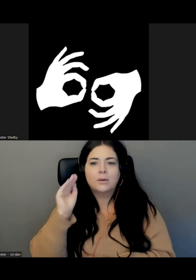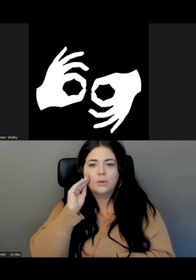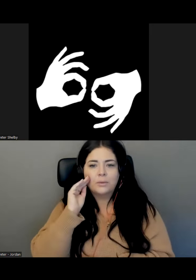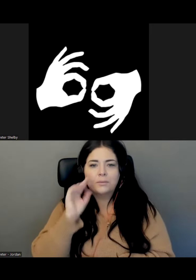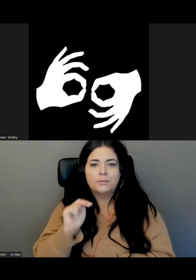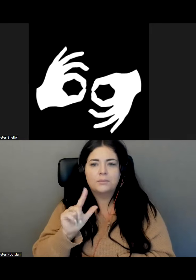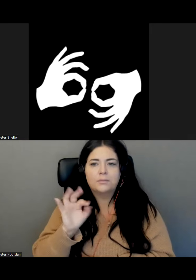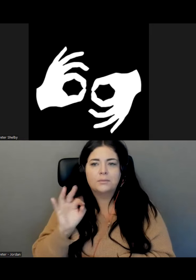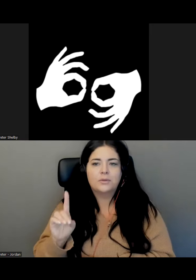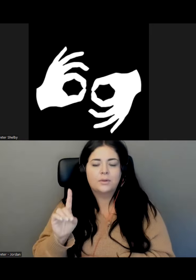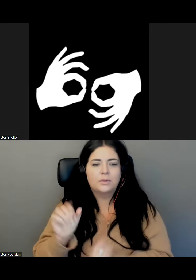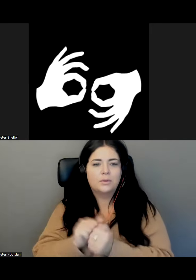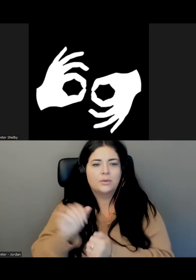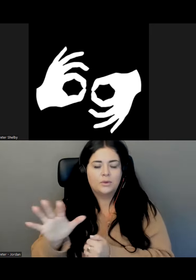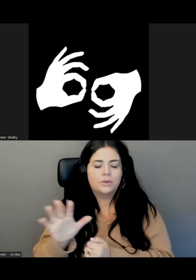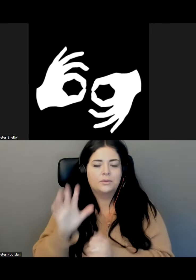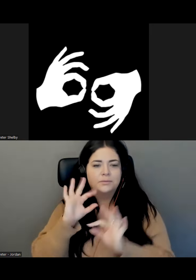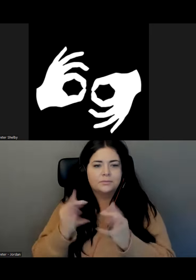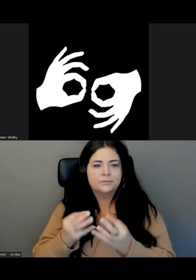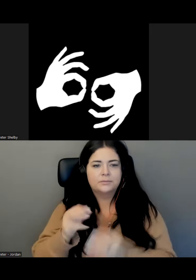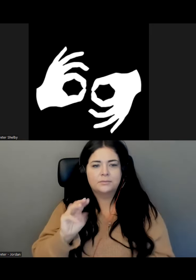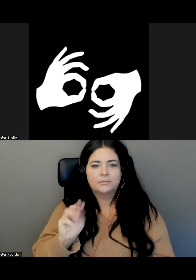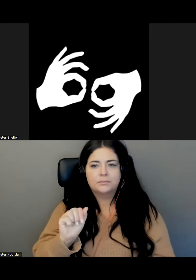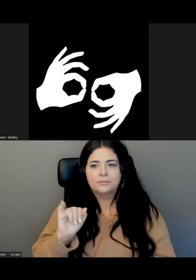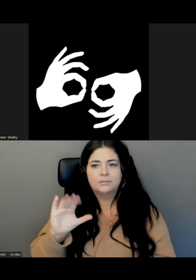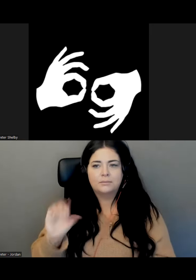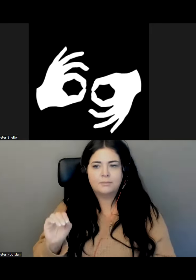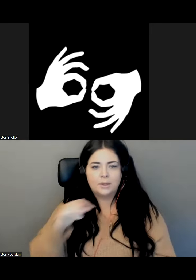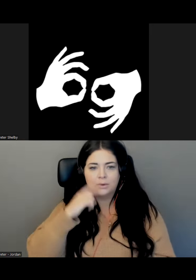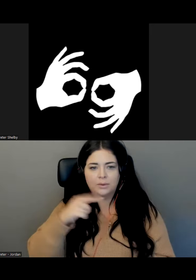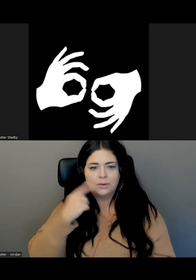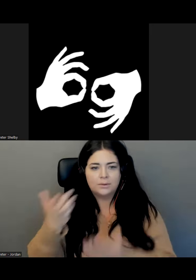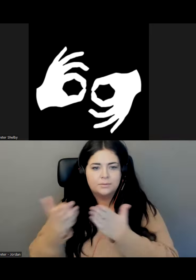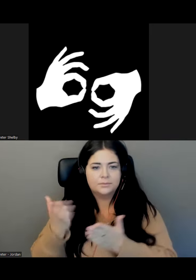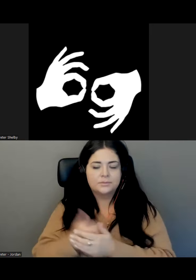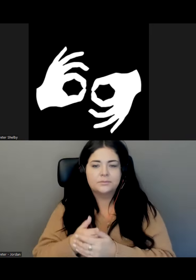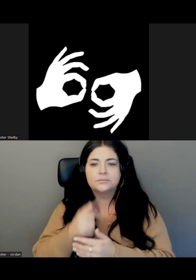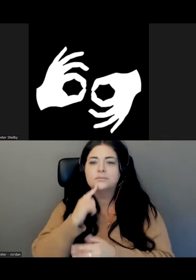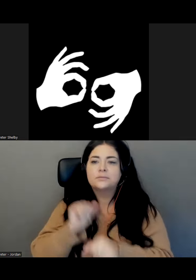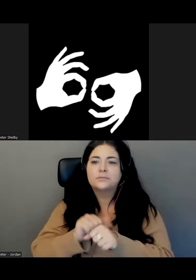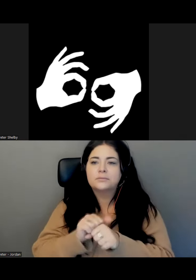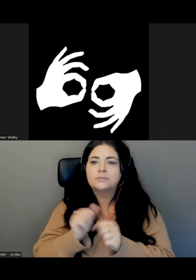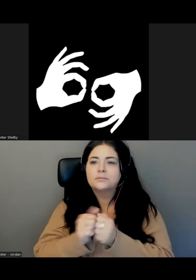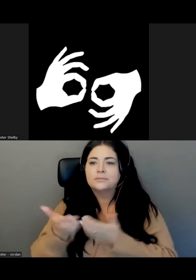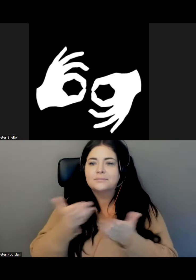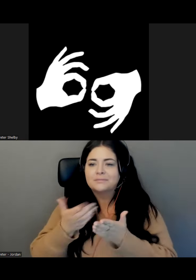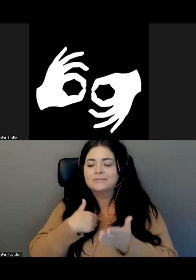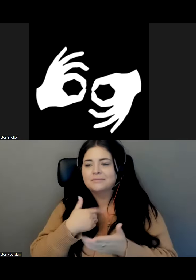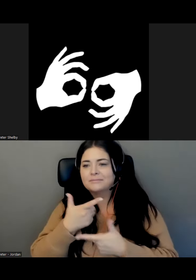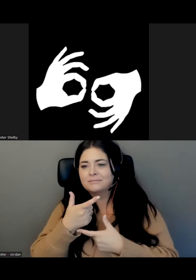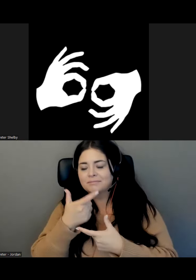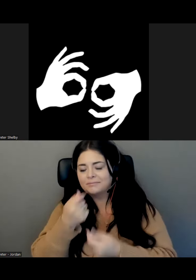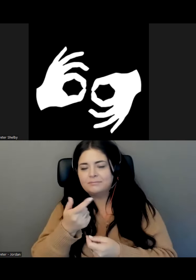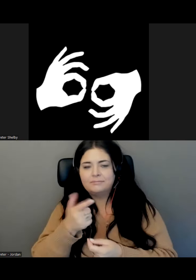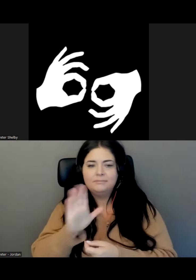Hearing Service. Sorry about that. She loves working with people and is always inspired by their stories